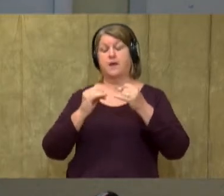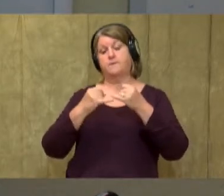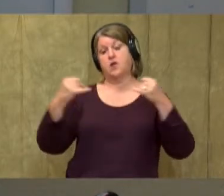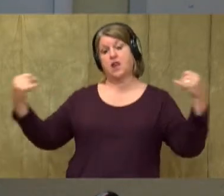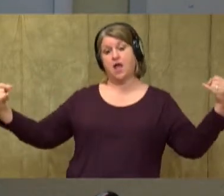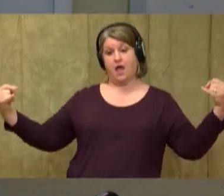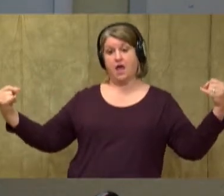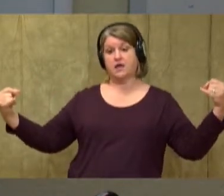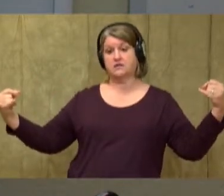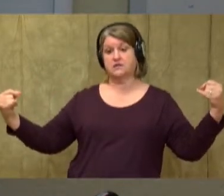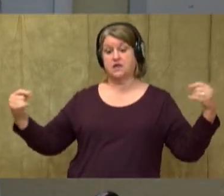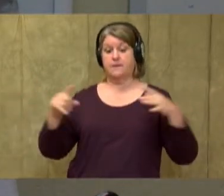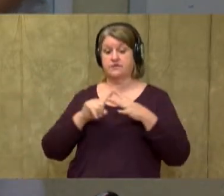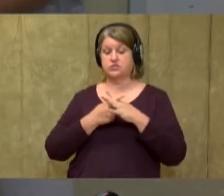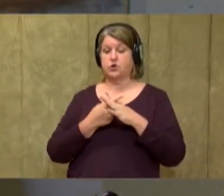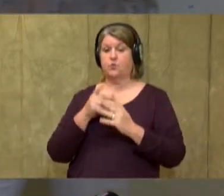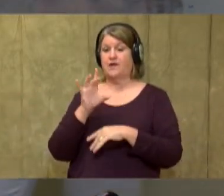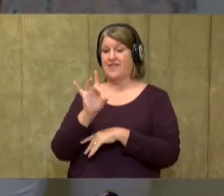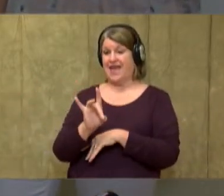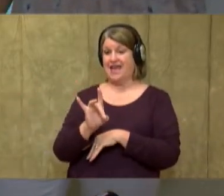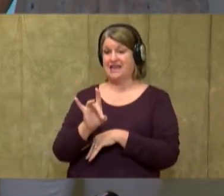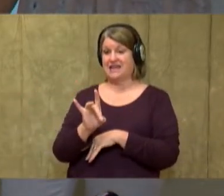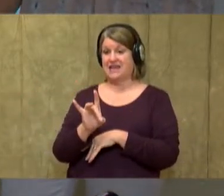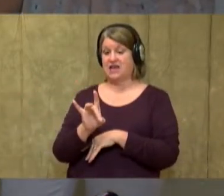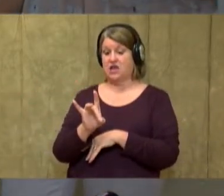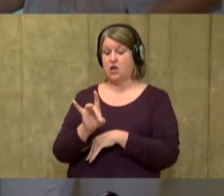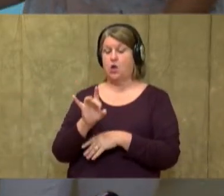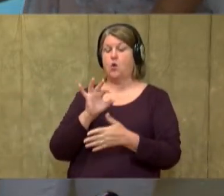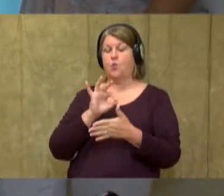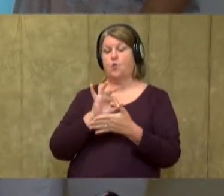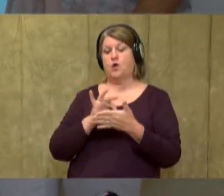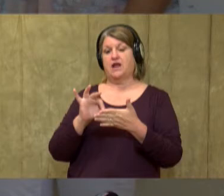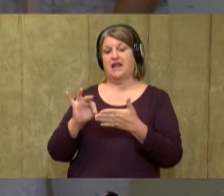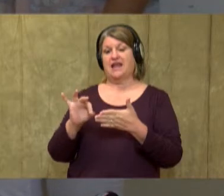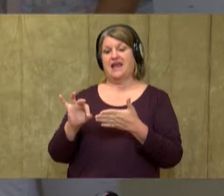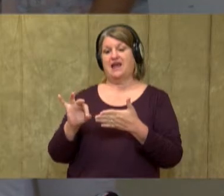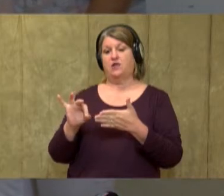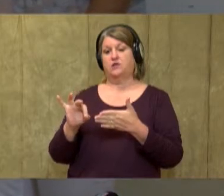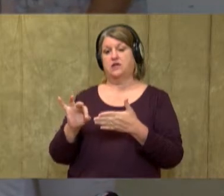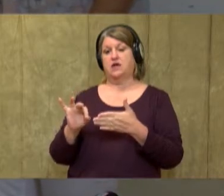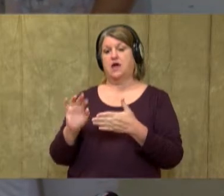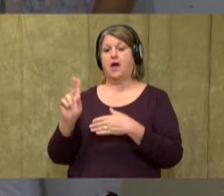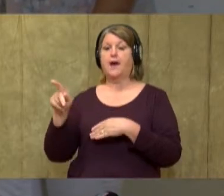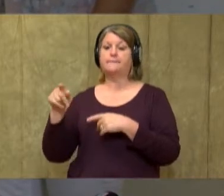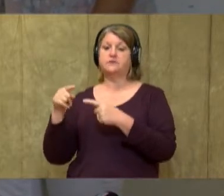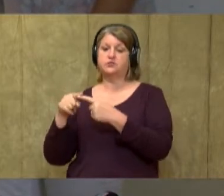at 8. We're going to count up to the number 14